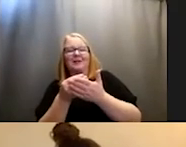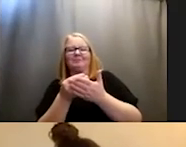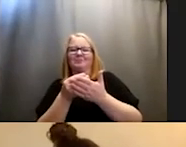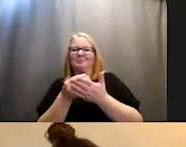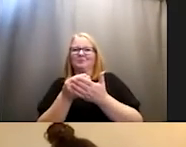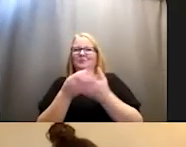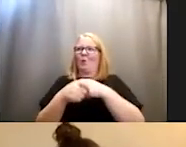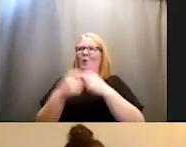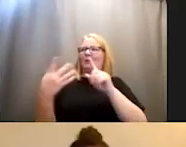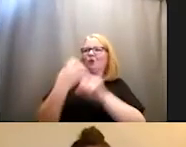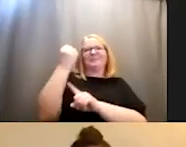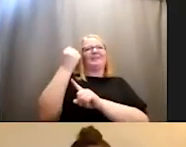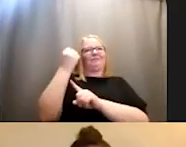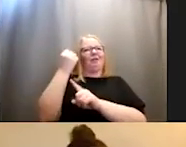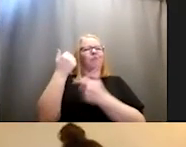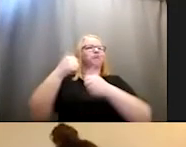the success of the brand.